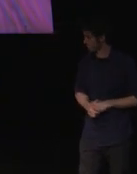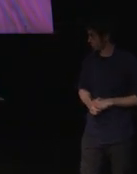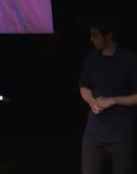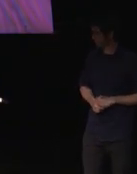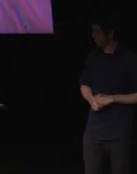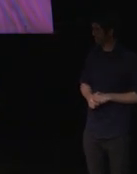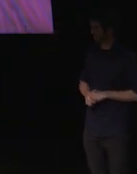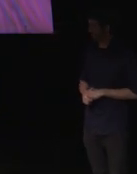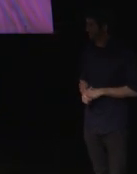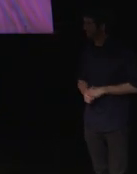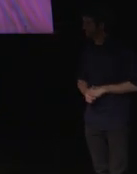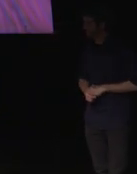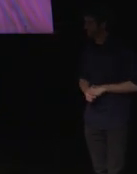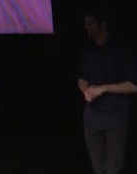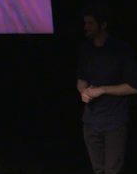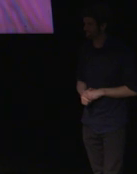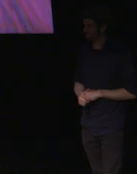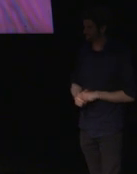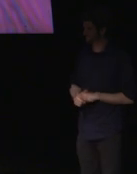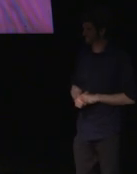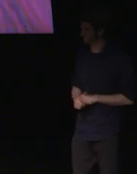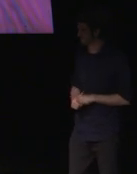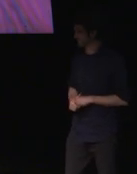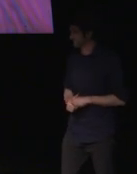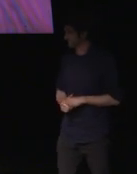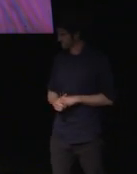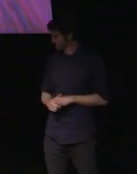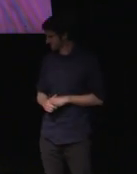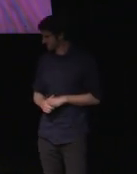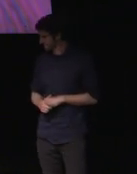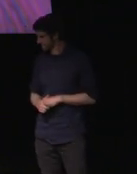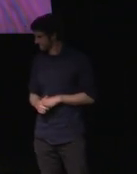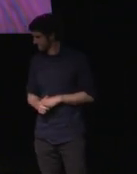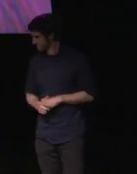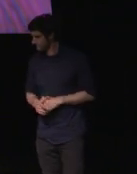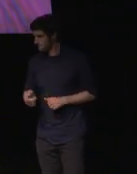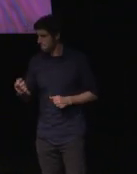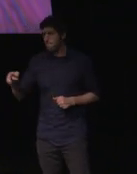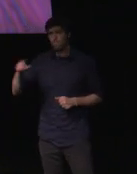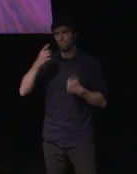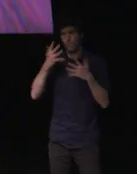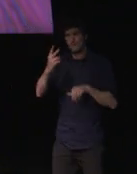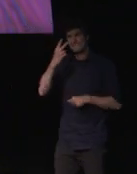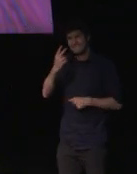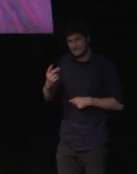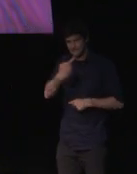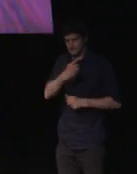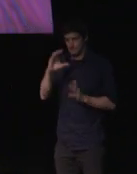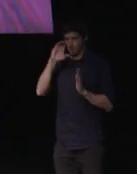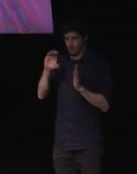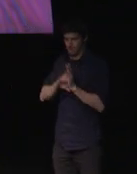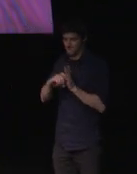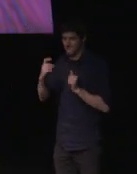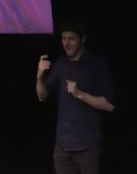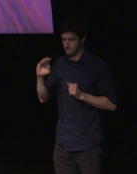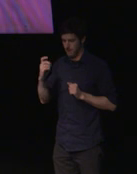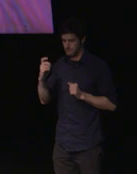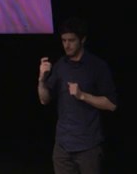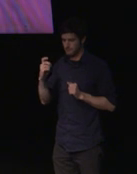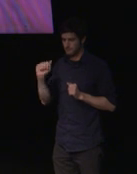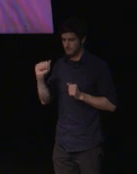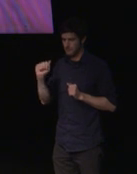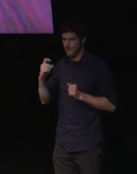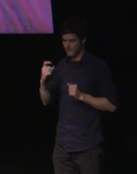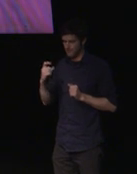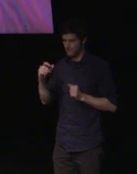So you've seen this picture, I think, today already. So this is a photo of the Xbox Adaptive Controller with